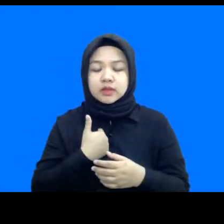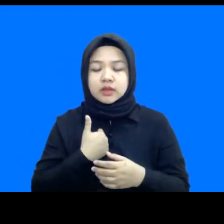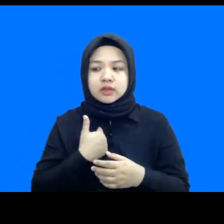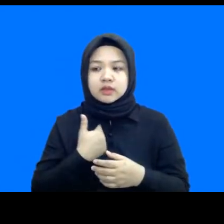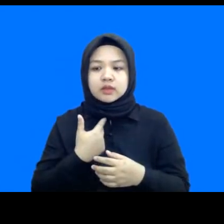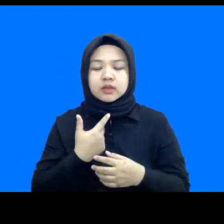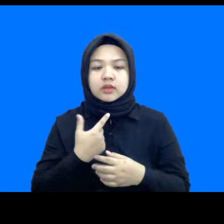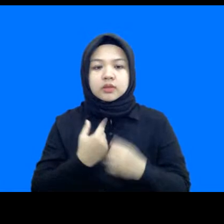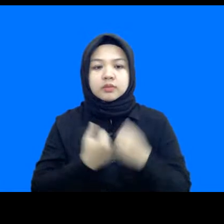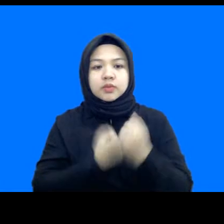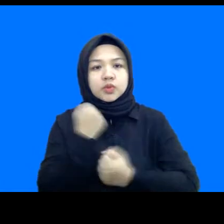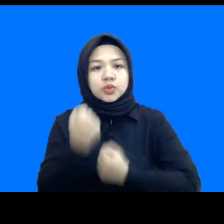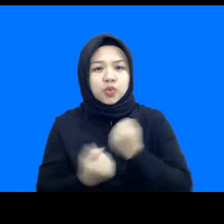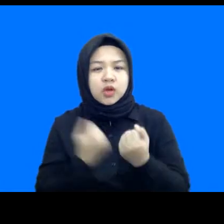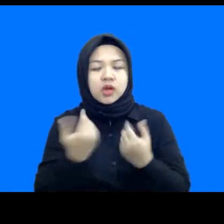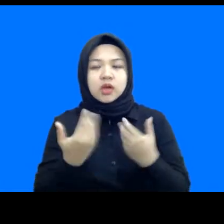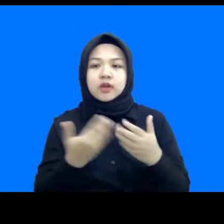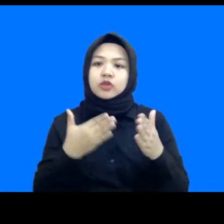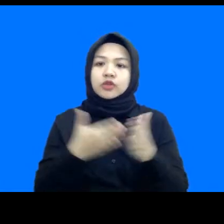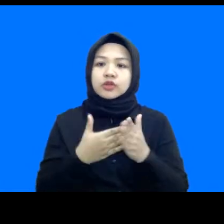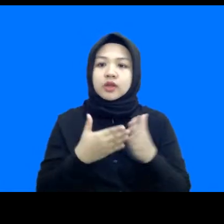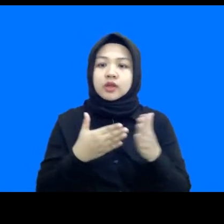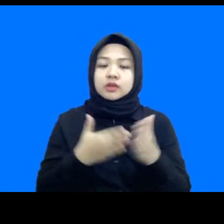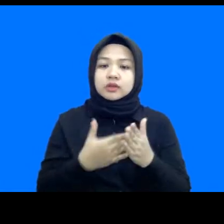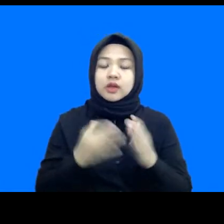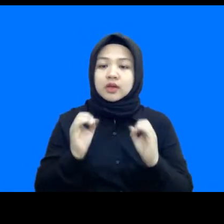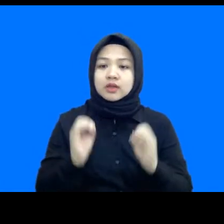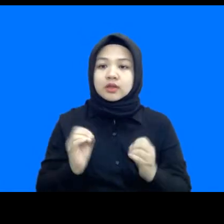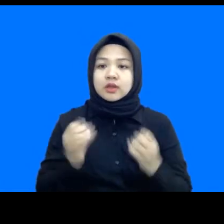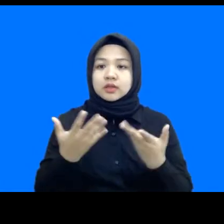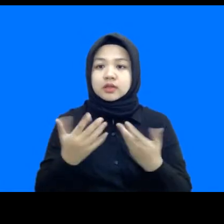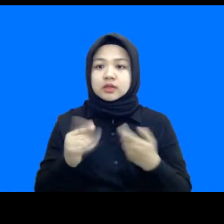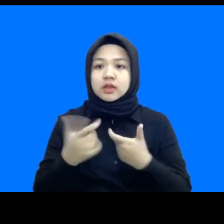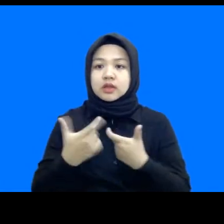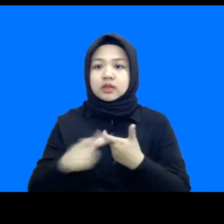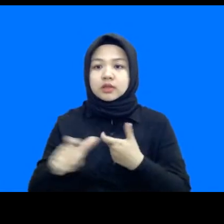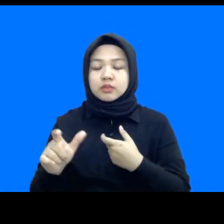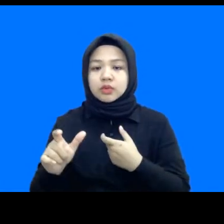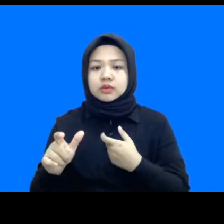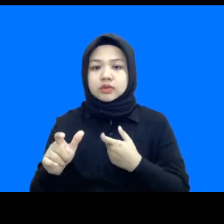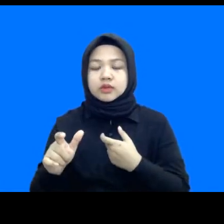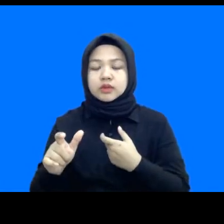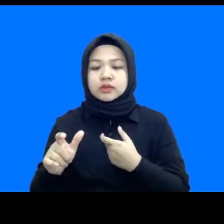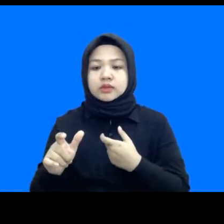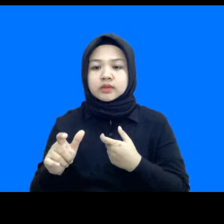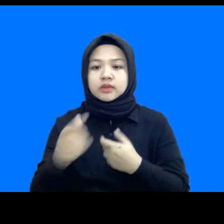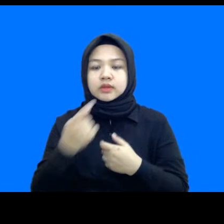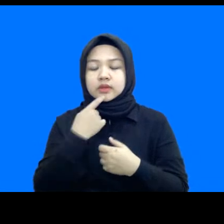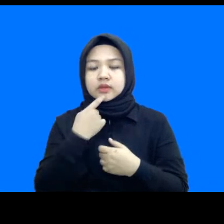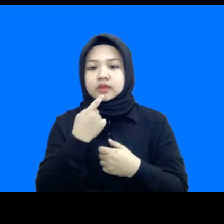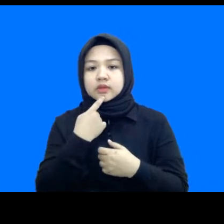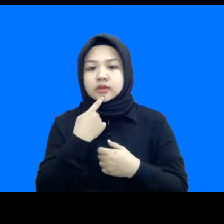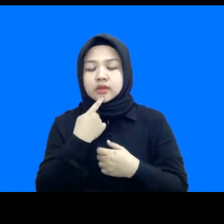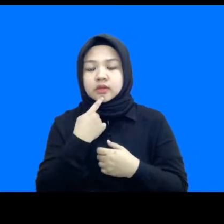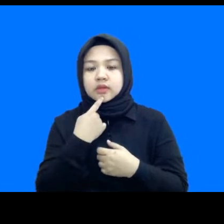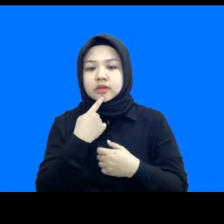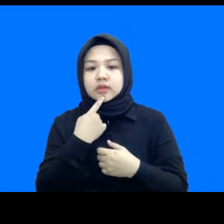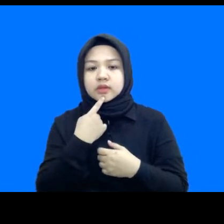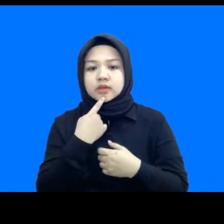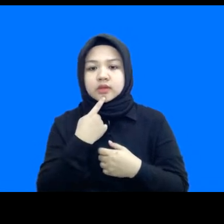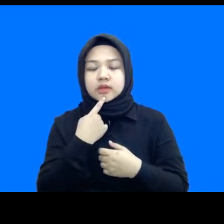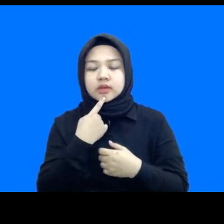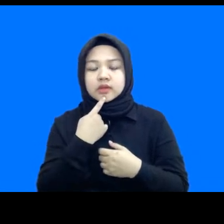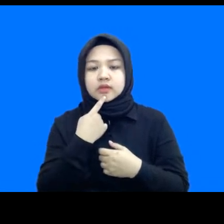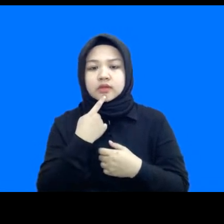that has been occurred during the processes of trying to mainstreaming the issues gender and in